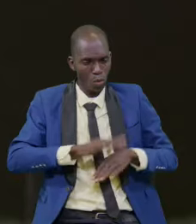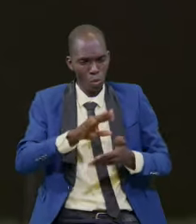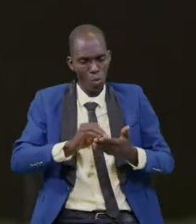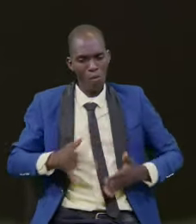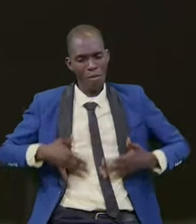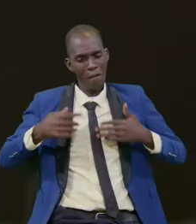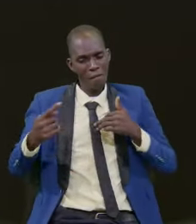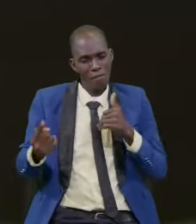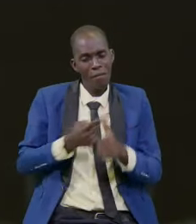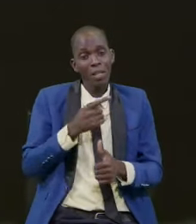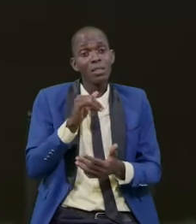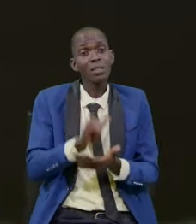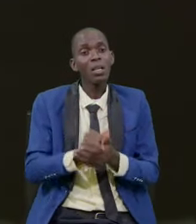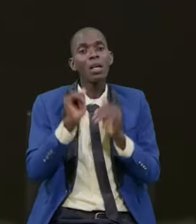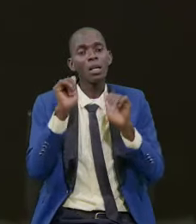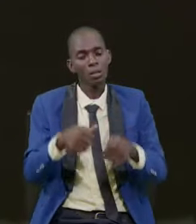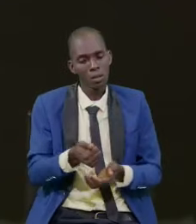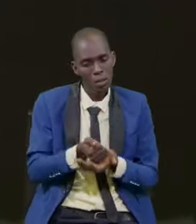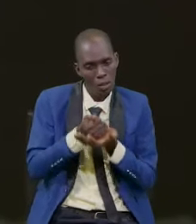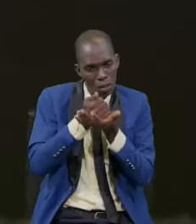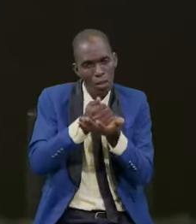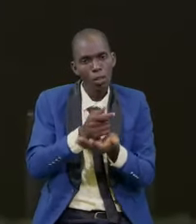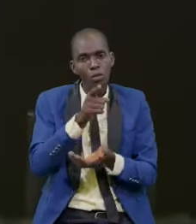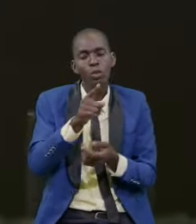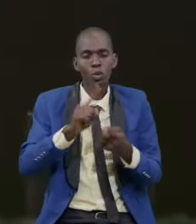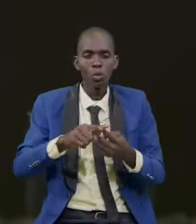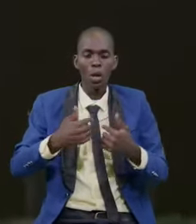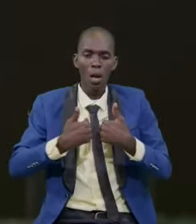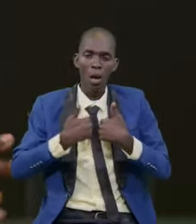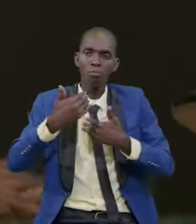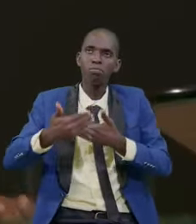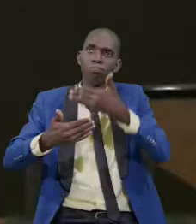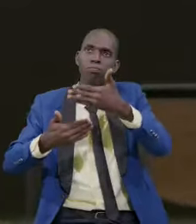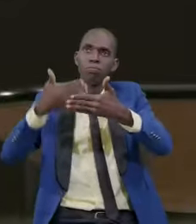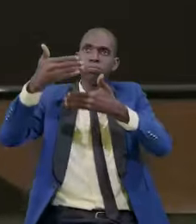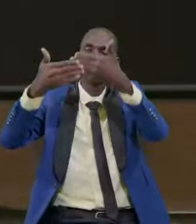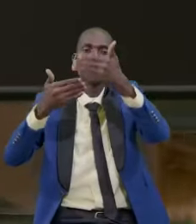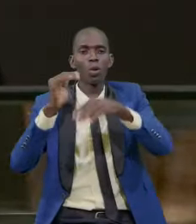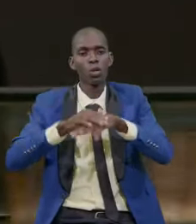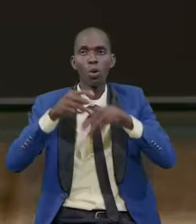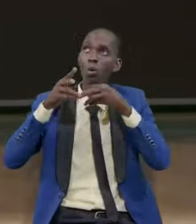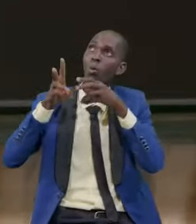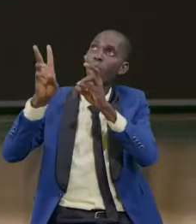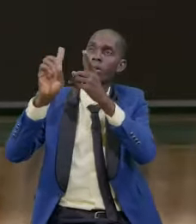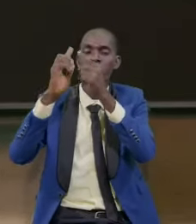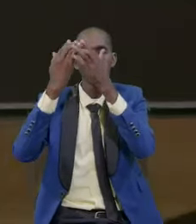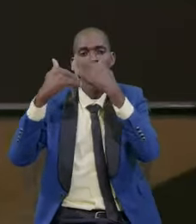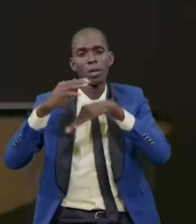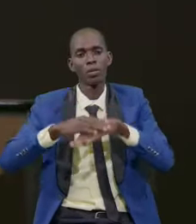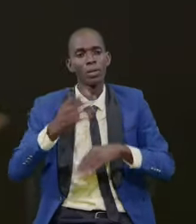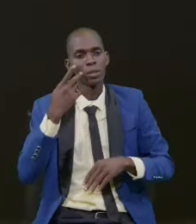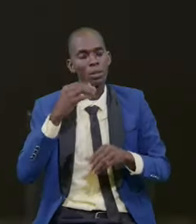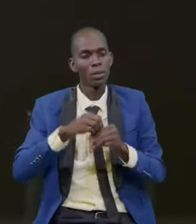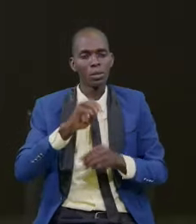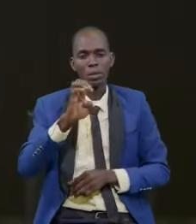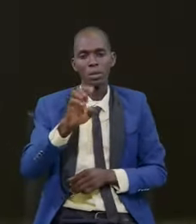what will make you make progress on the way to heaven. In Ezekiel chapter